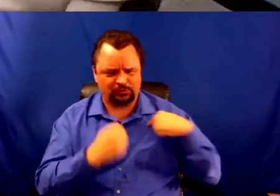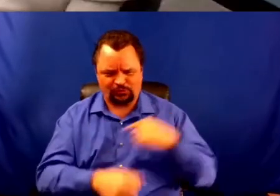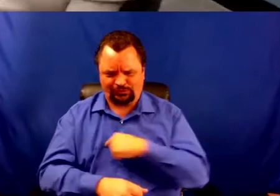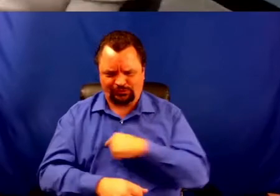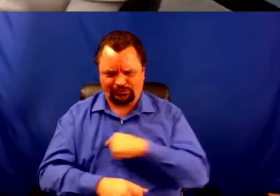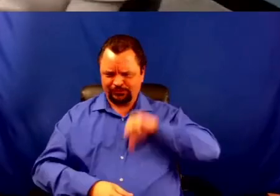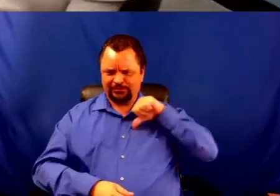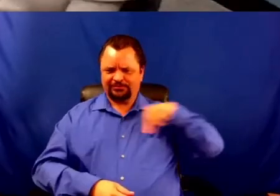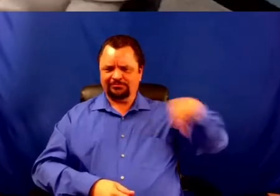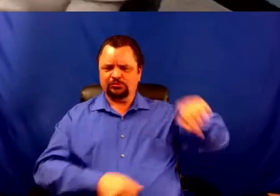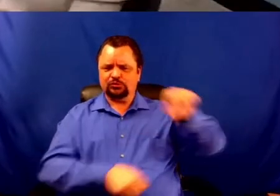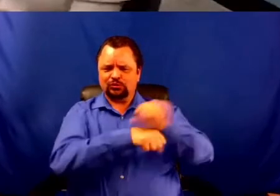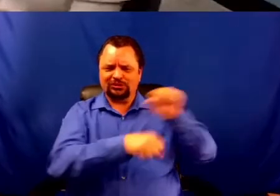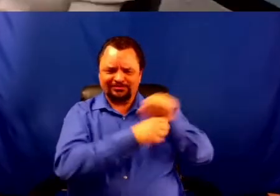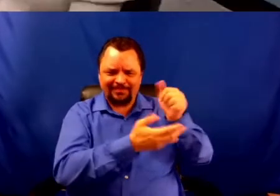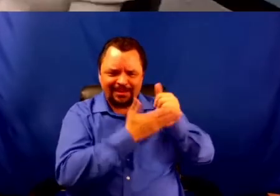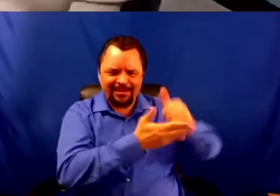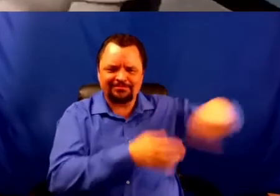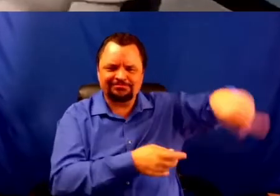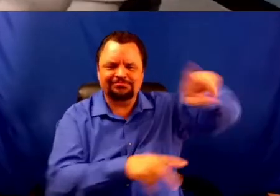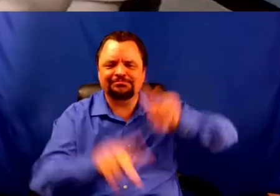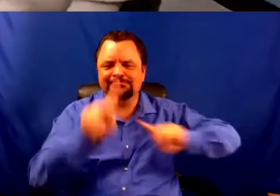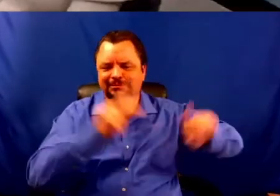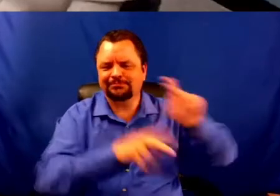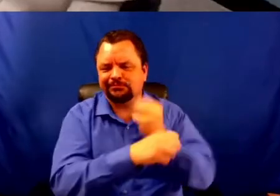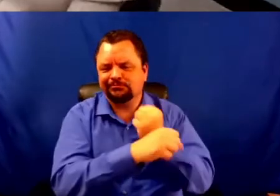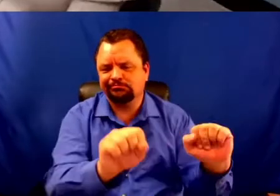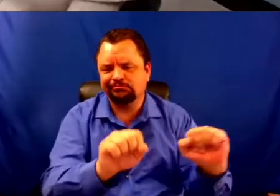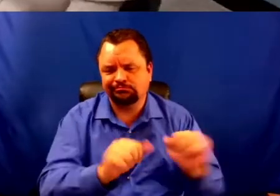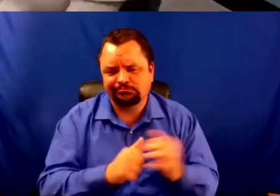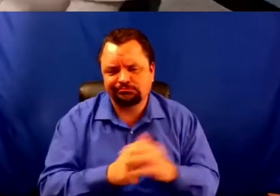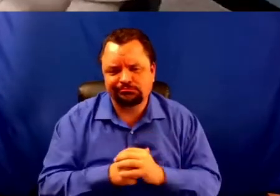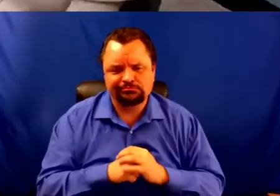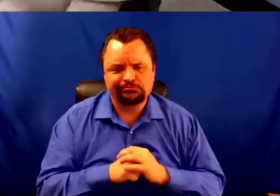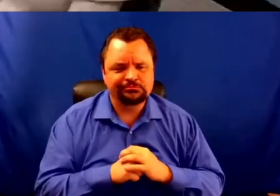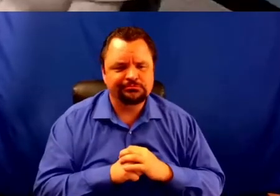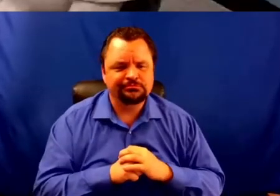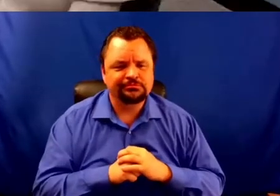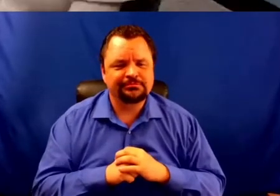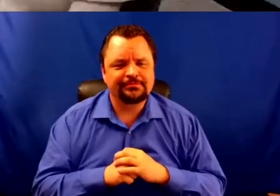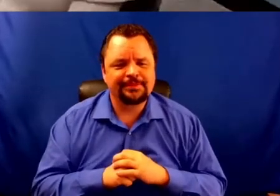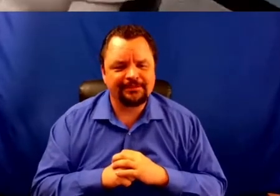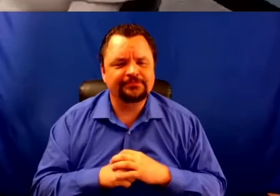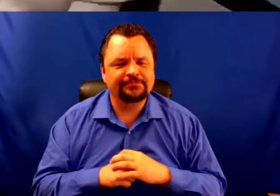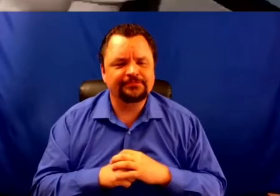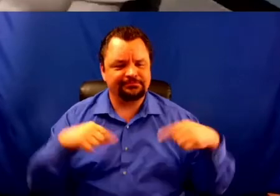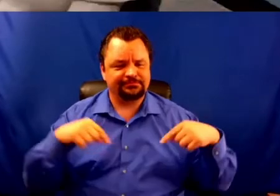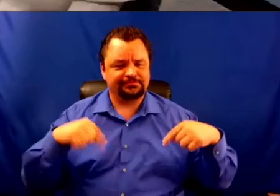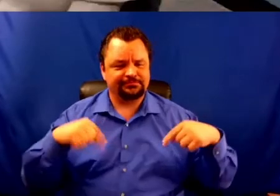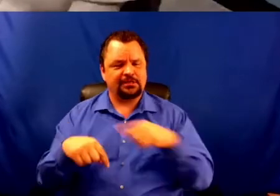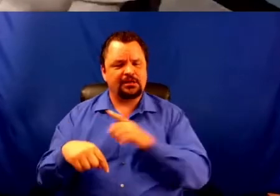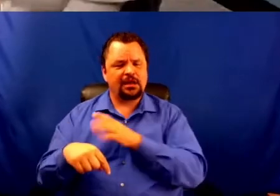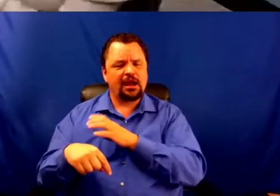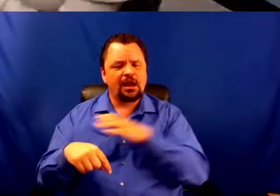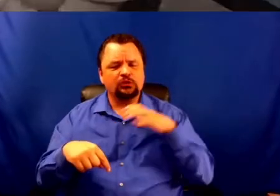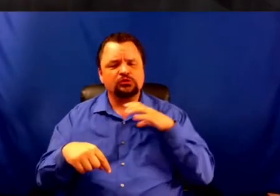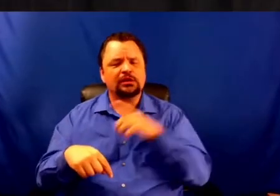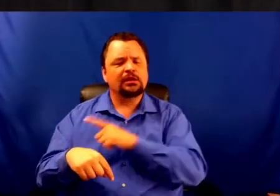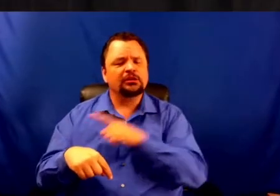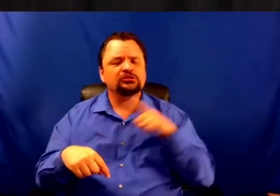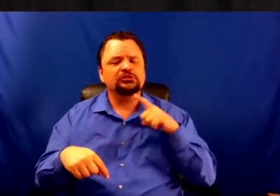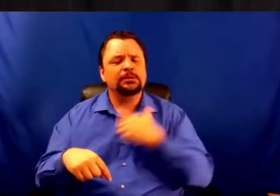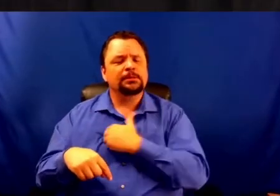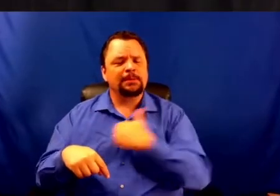you. We do have Councilmember Geek on the line. Have a good day. See